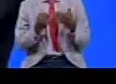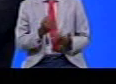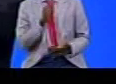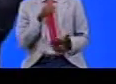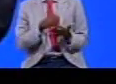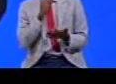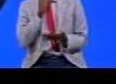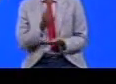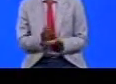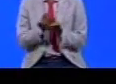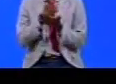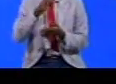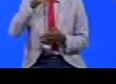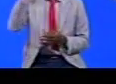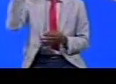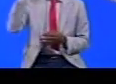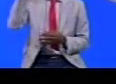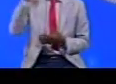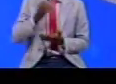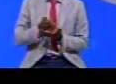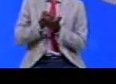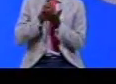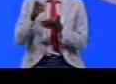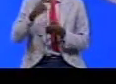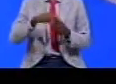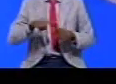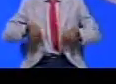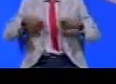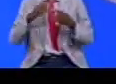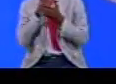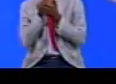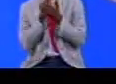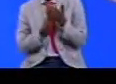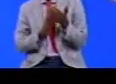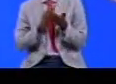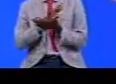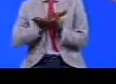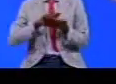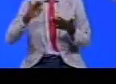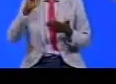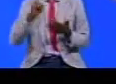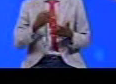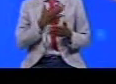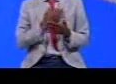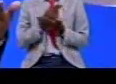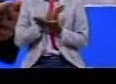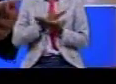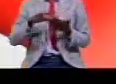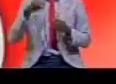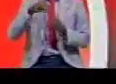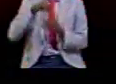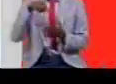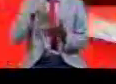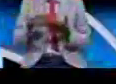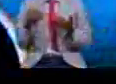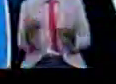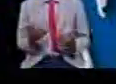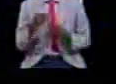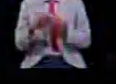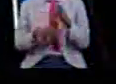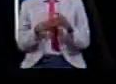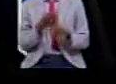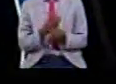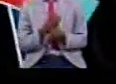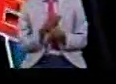of God helping you to live soberly, righteously, and godly in this present world. Monday